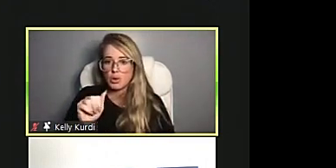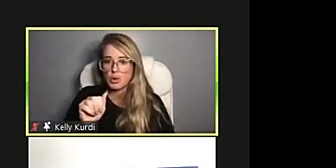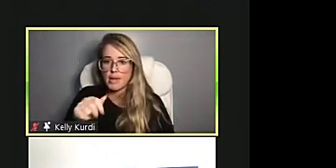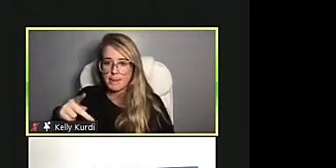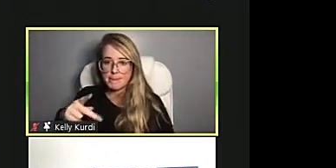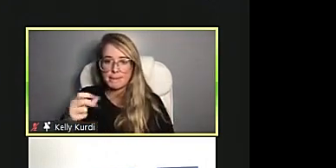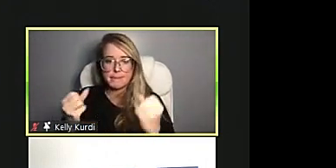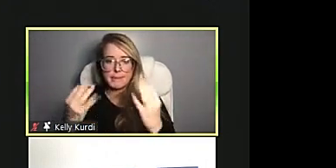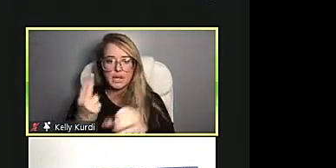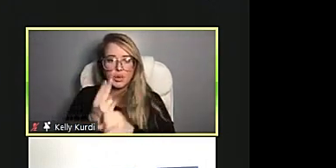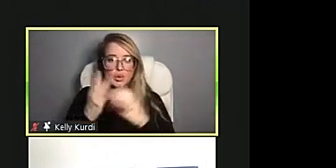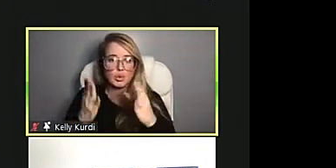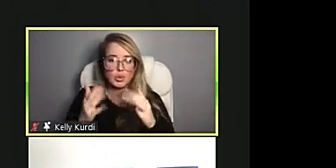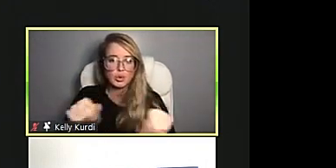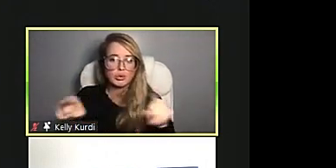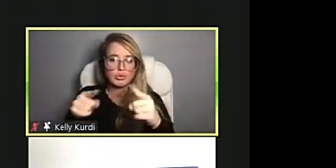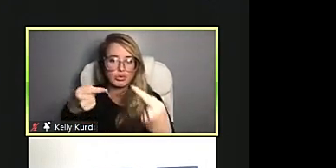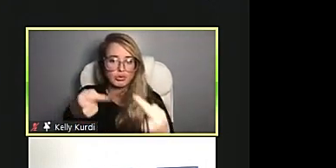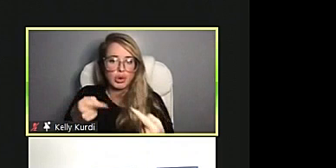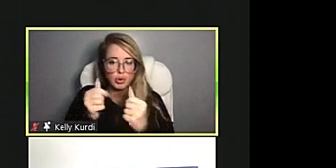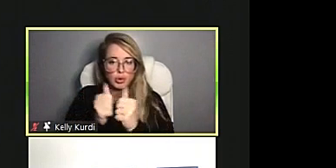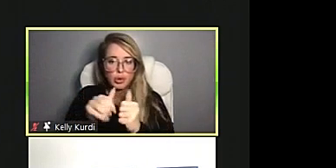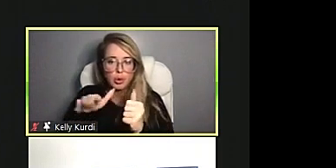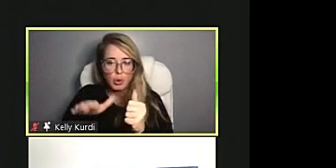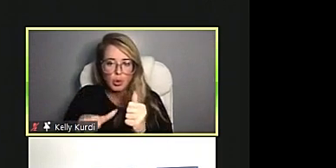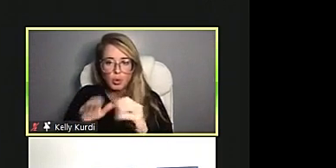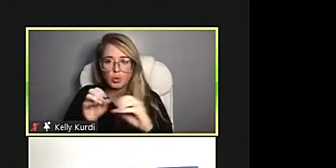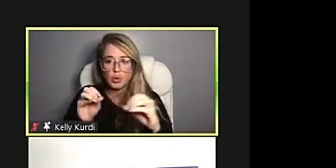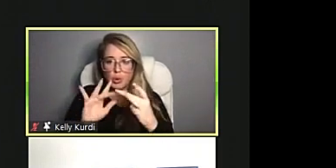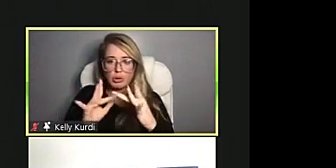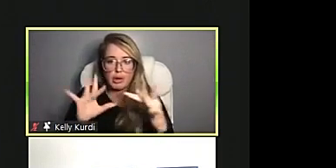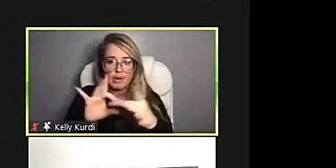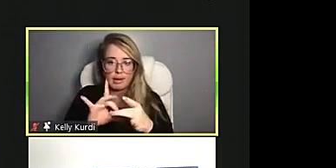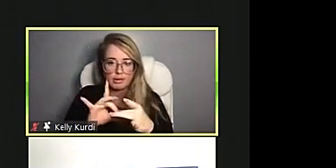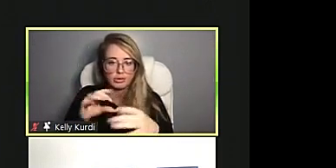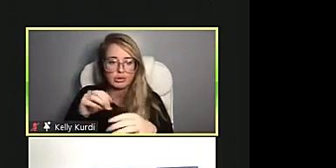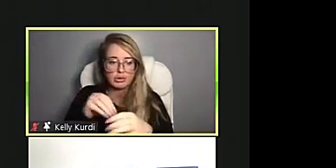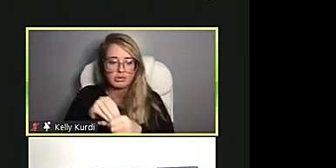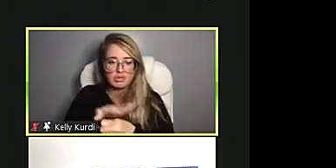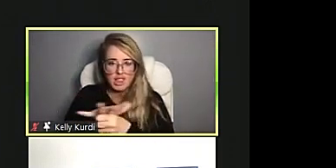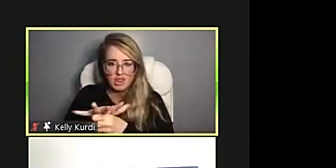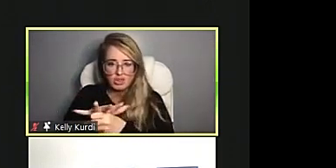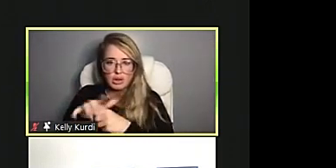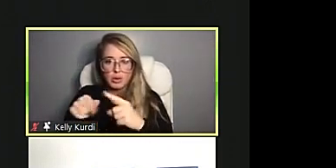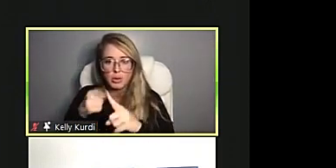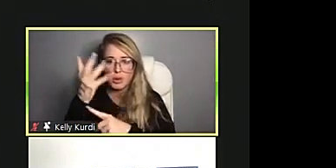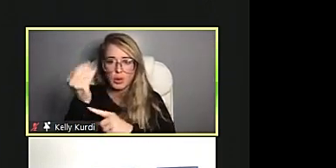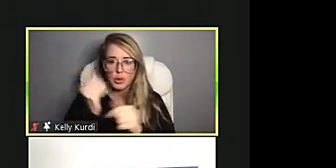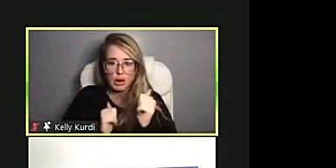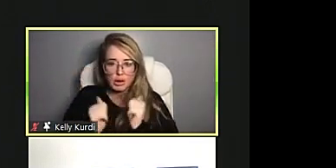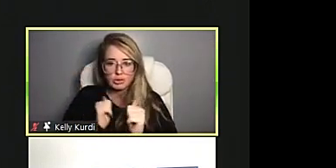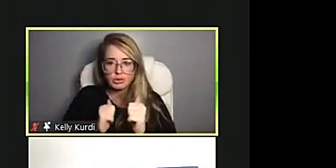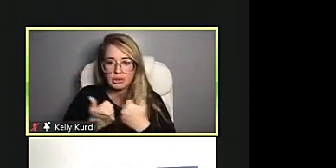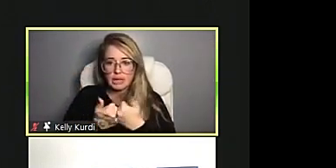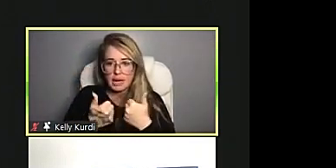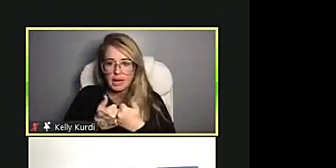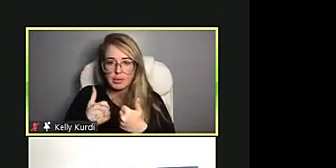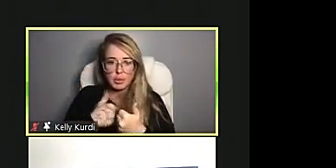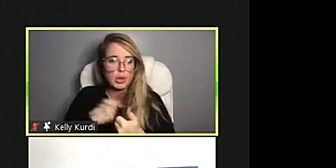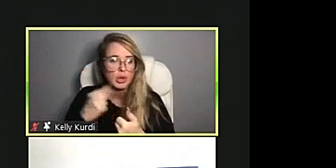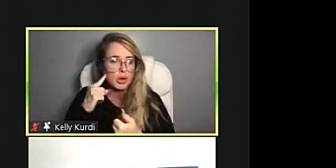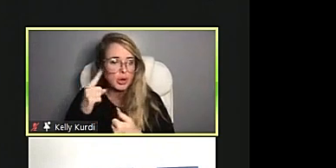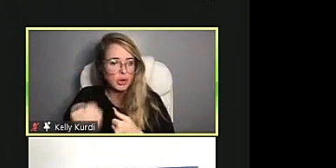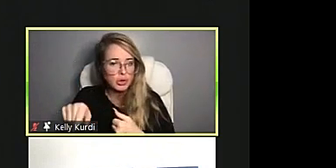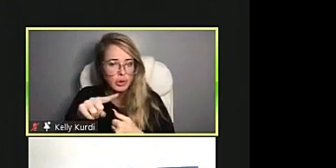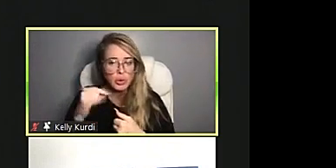users had trouble in low and no internet connectivity areas when they were going to concerts and games. So we heard you. And so if